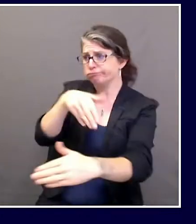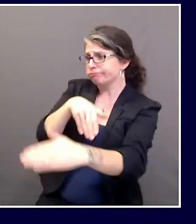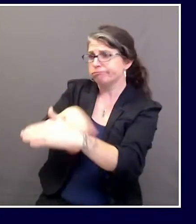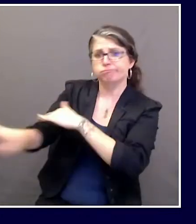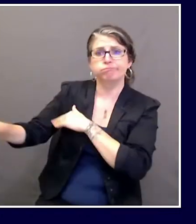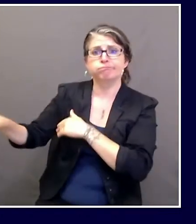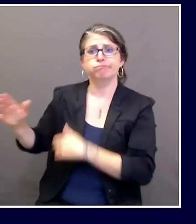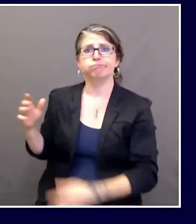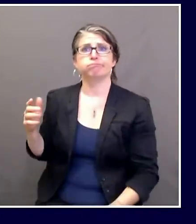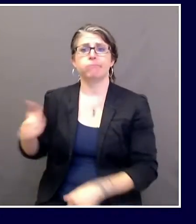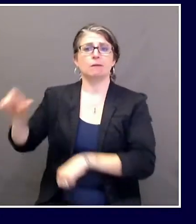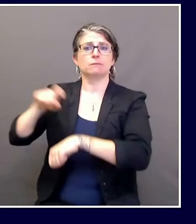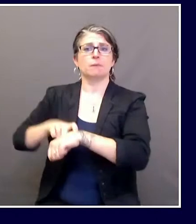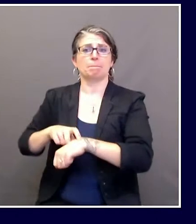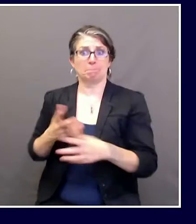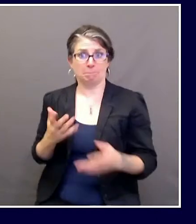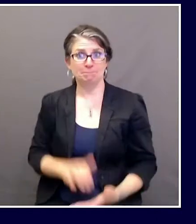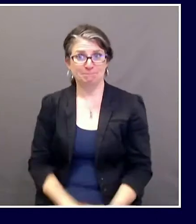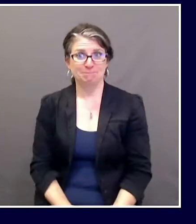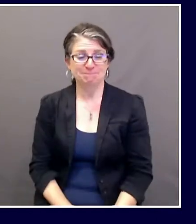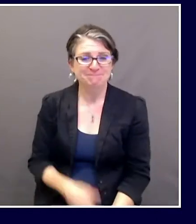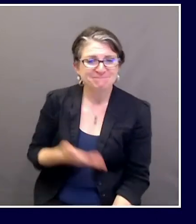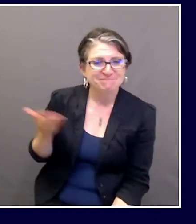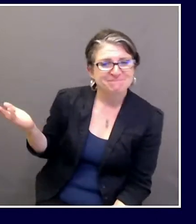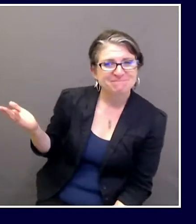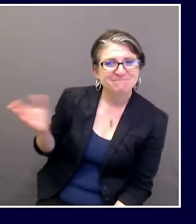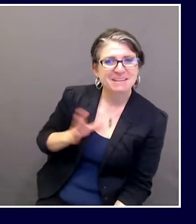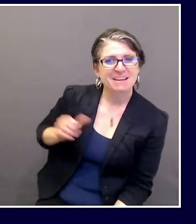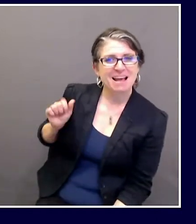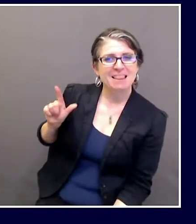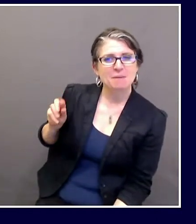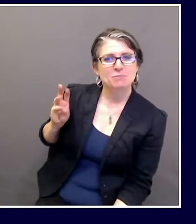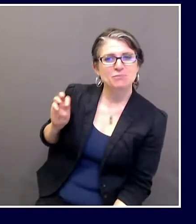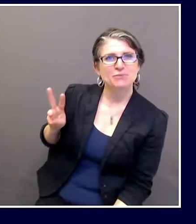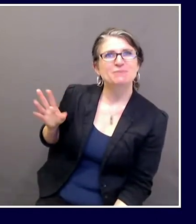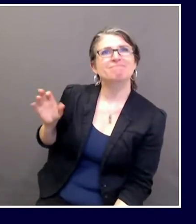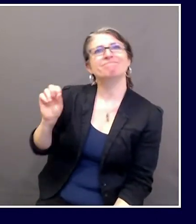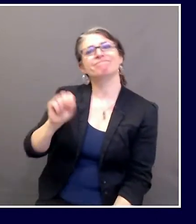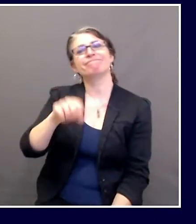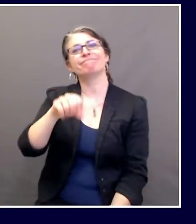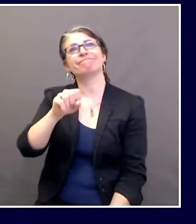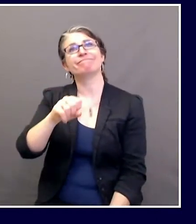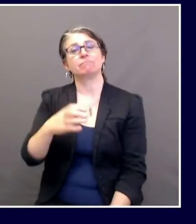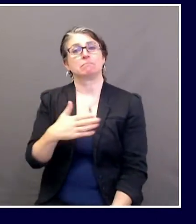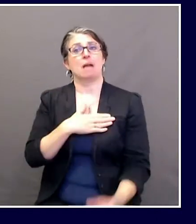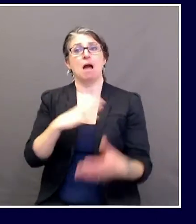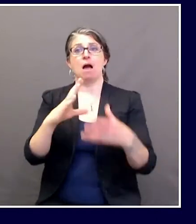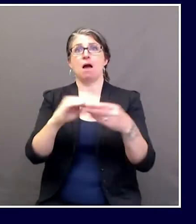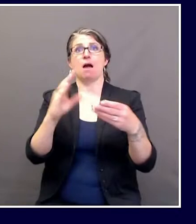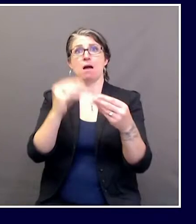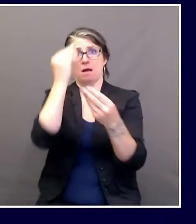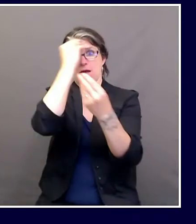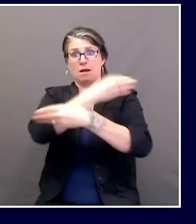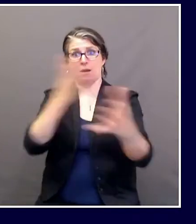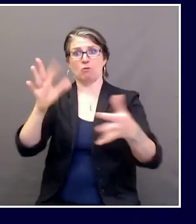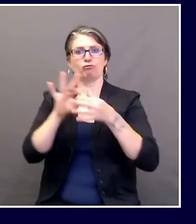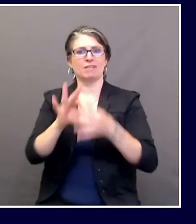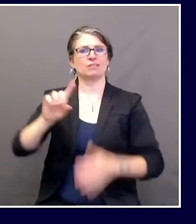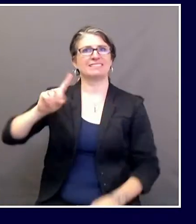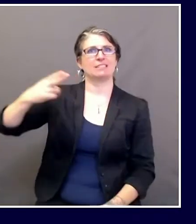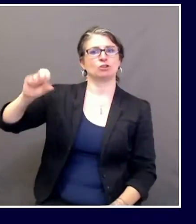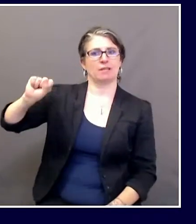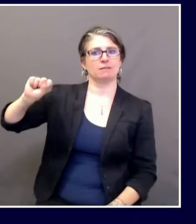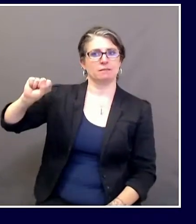Director Shaw. I'm happy to announce today that the Maine Department of Health and Human Services is expanding options